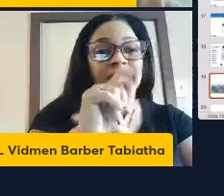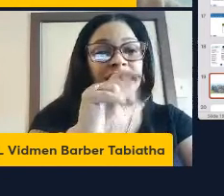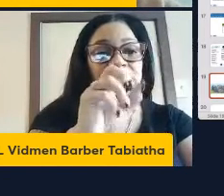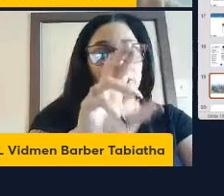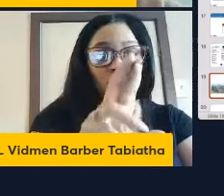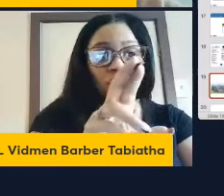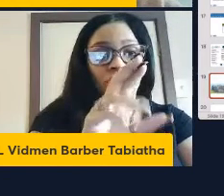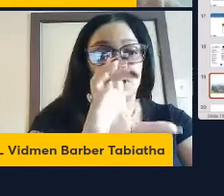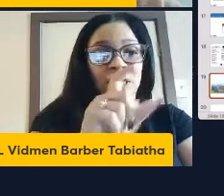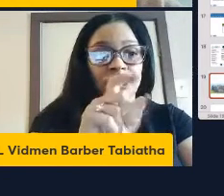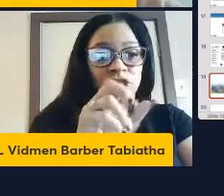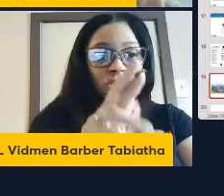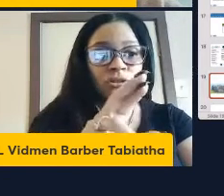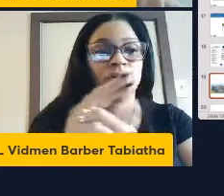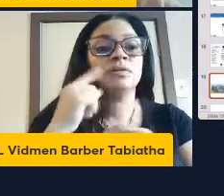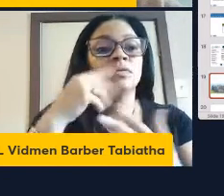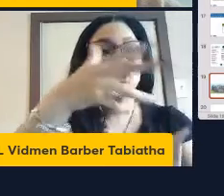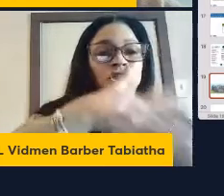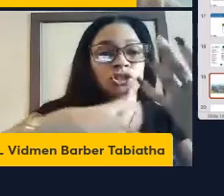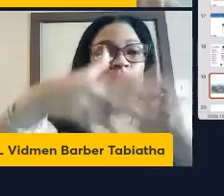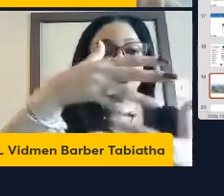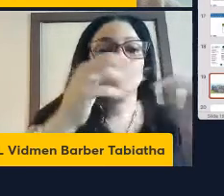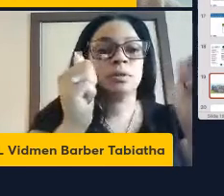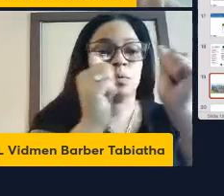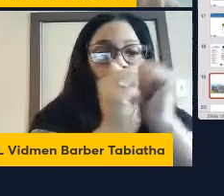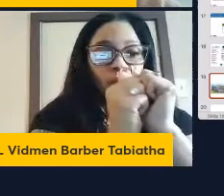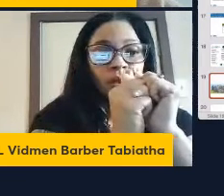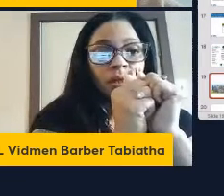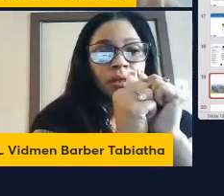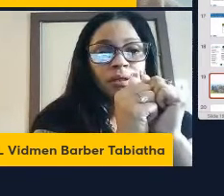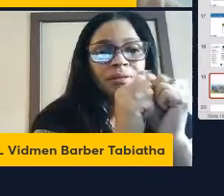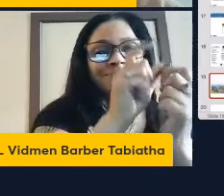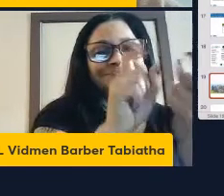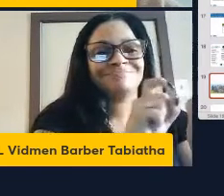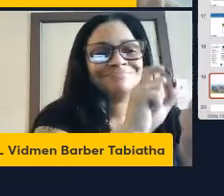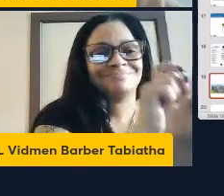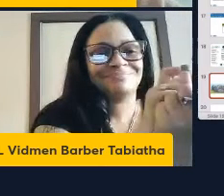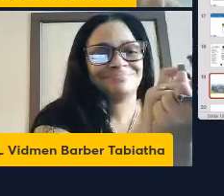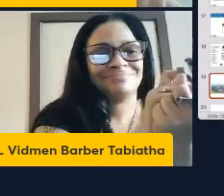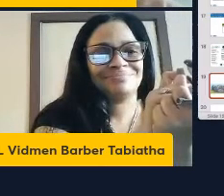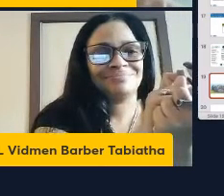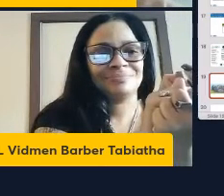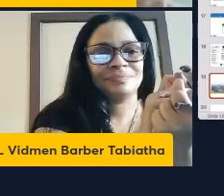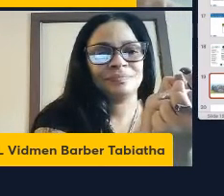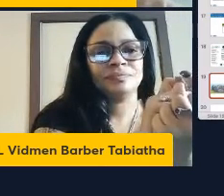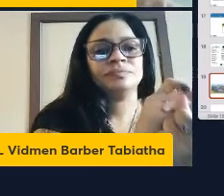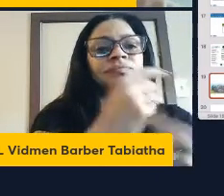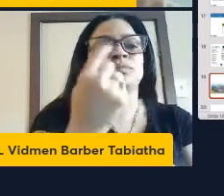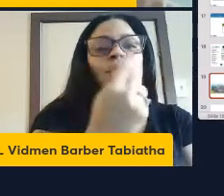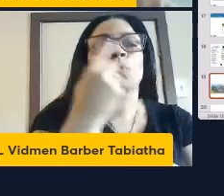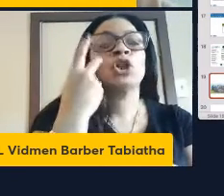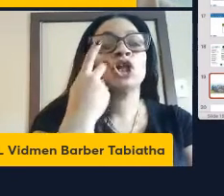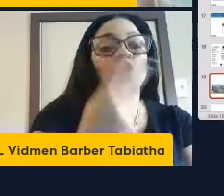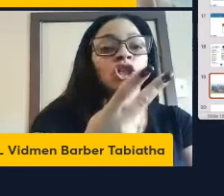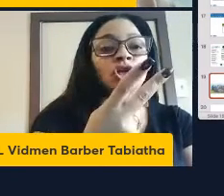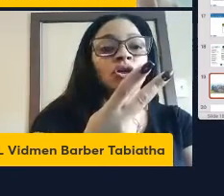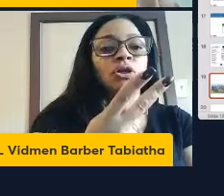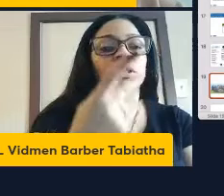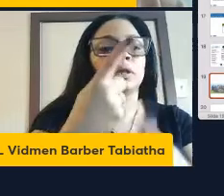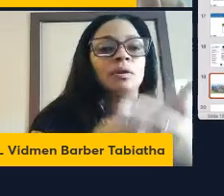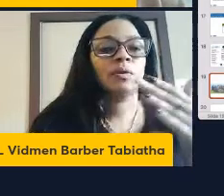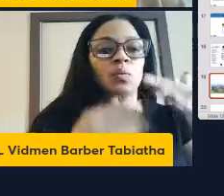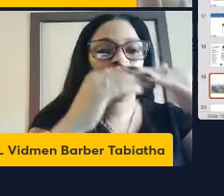cluster that was associated with a particular HLA allele, we would only look at controllers and